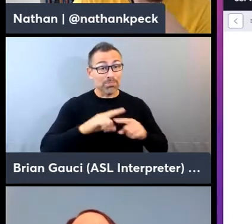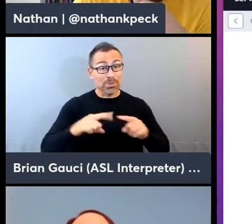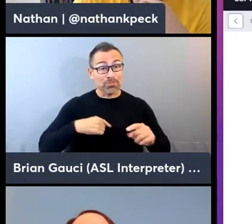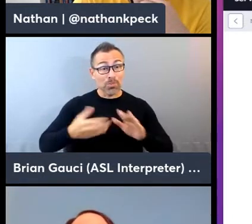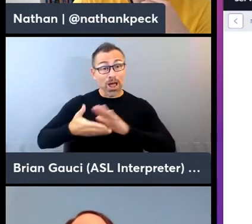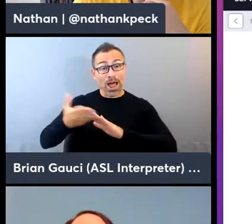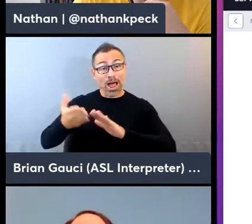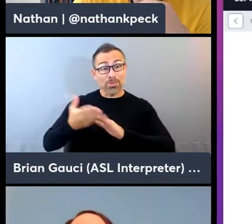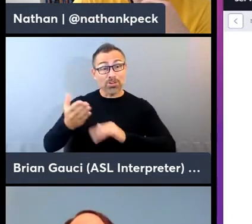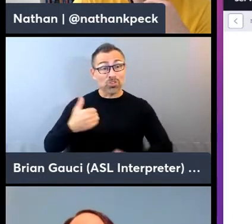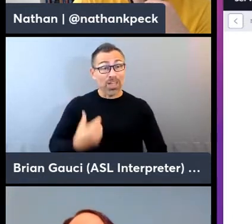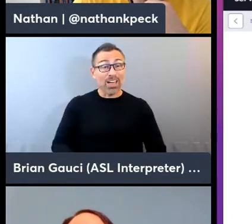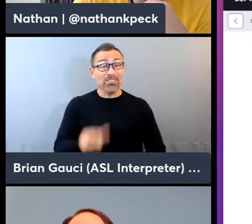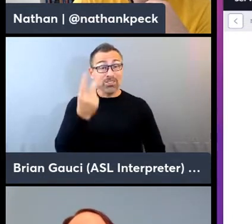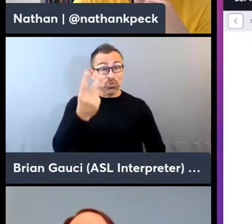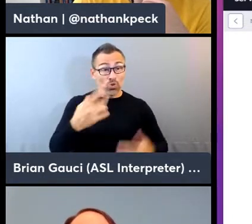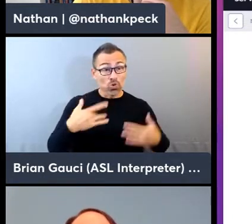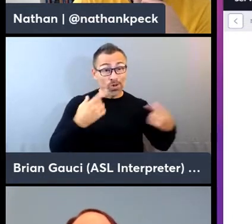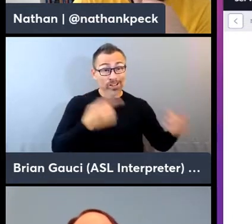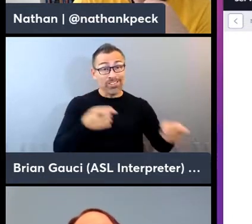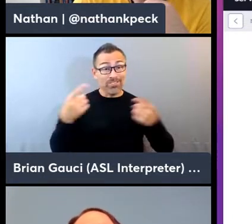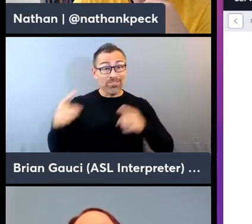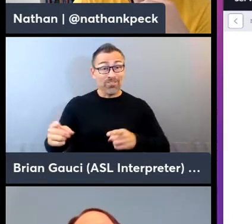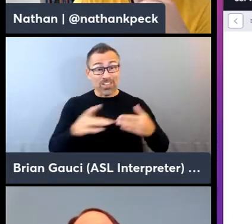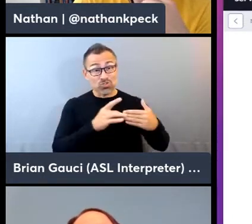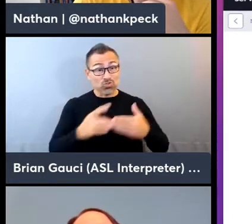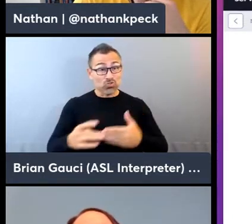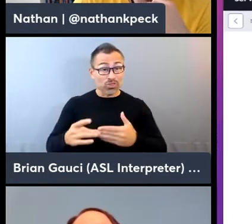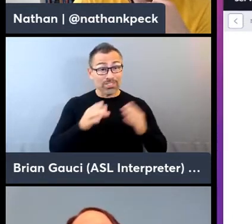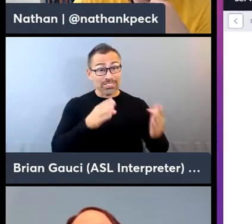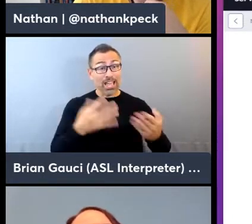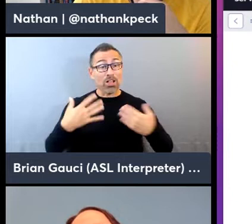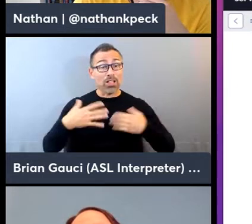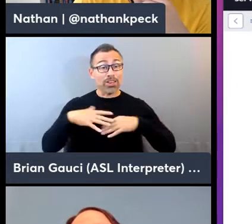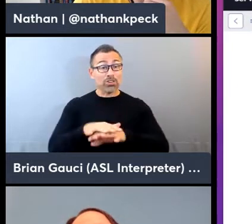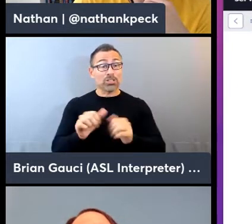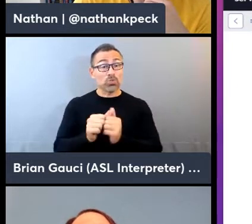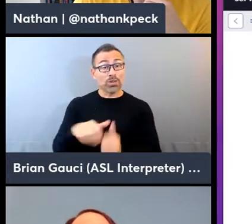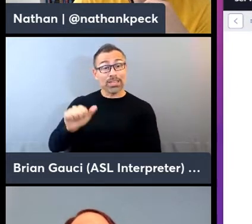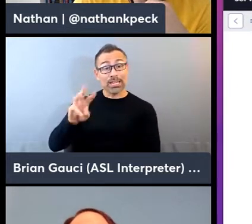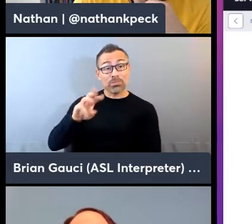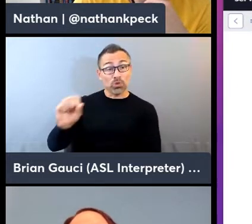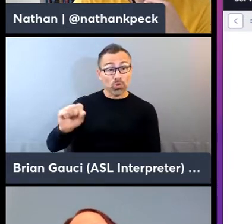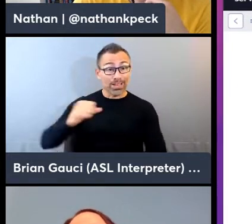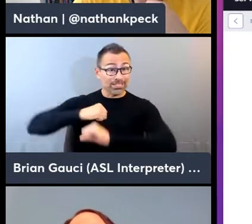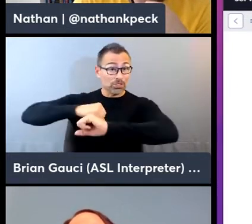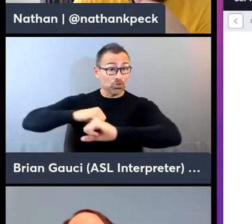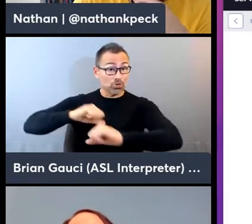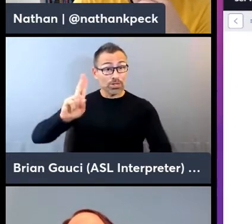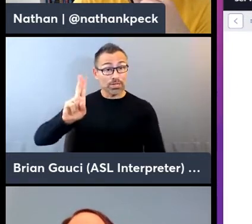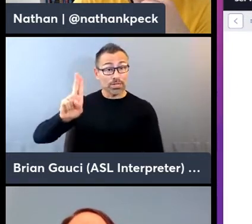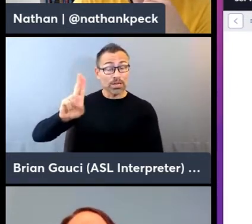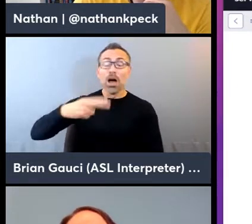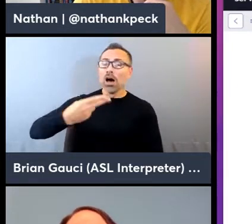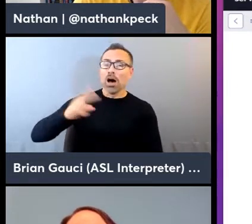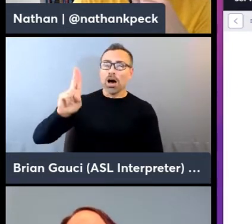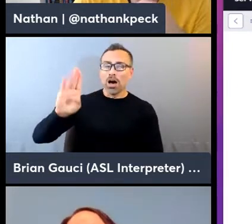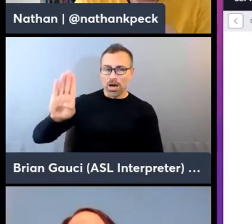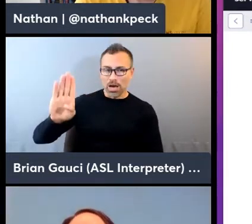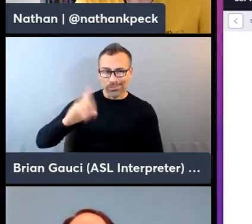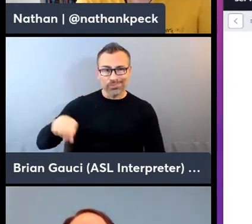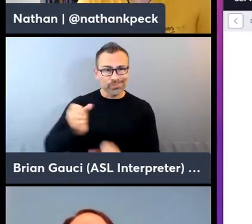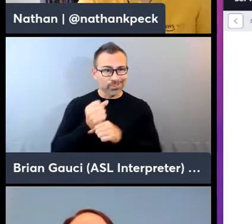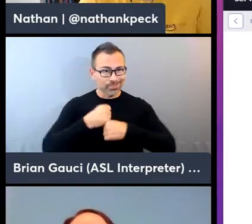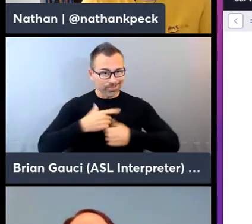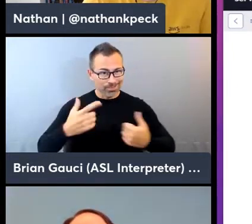2 event-driven style integrations with AWS Security Hub, creating security incidents in